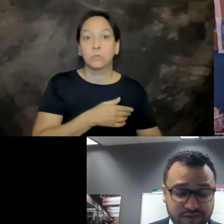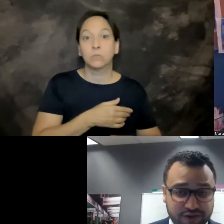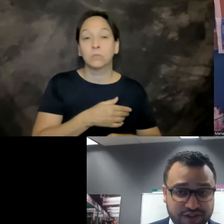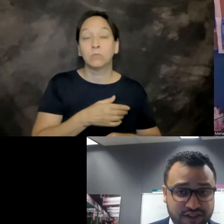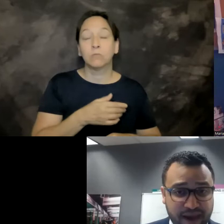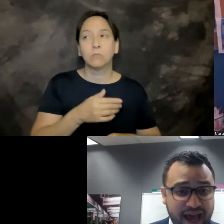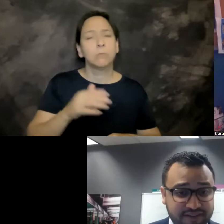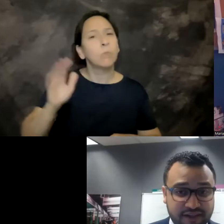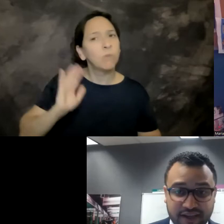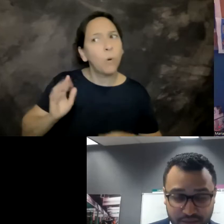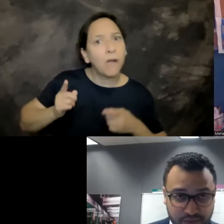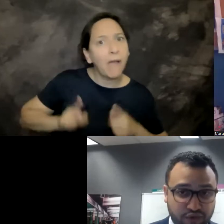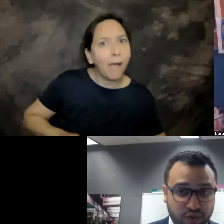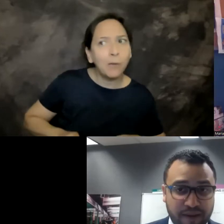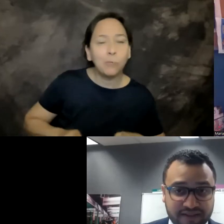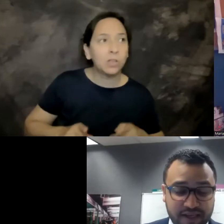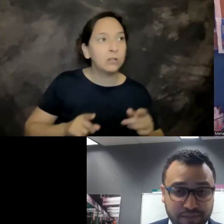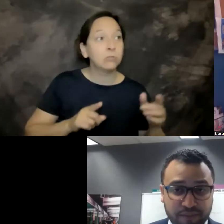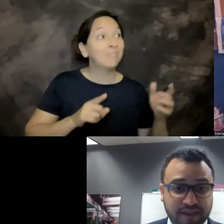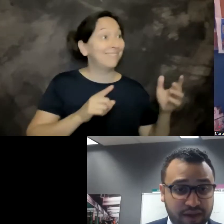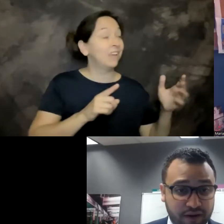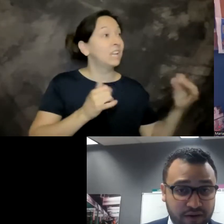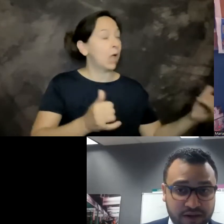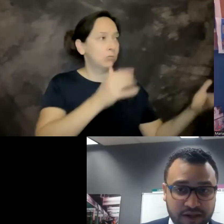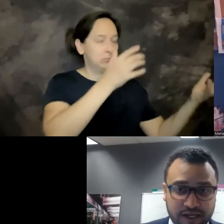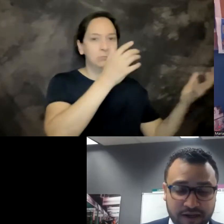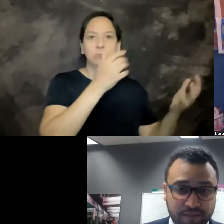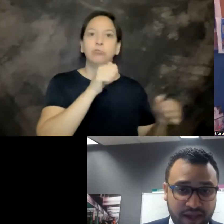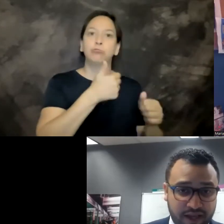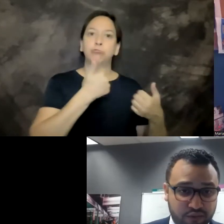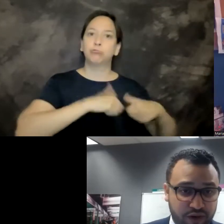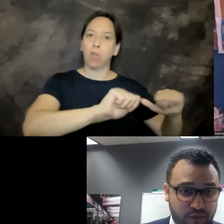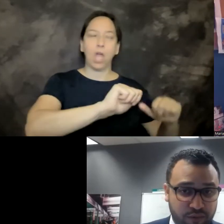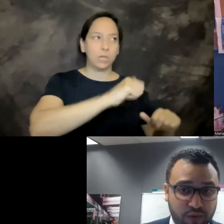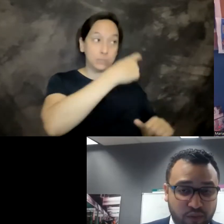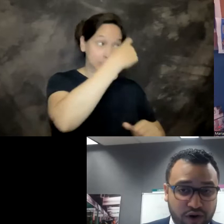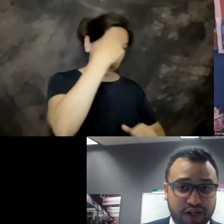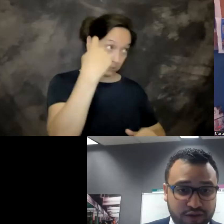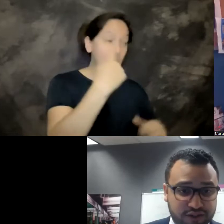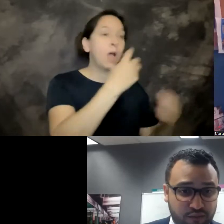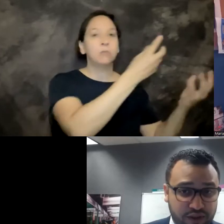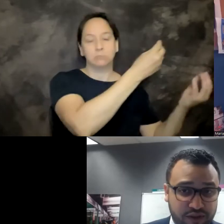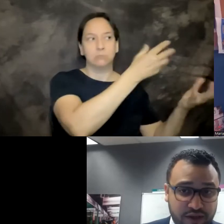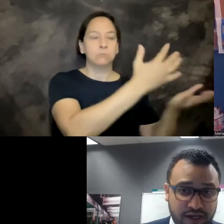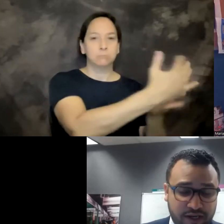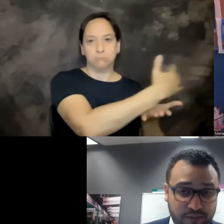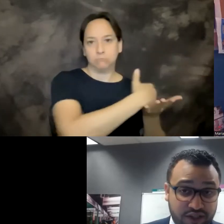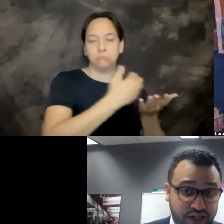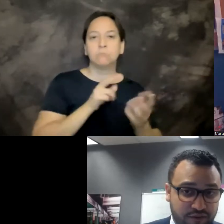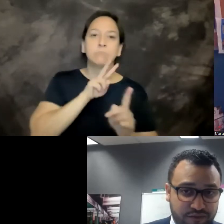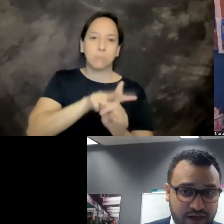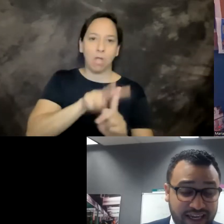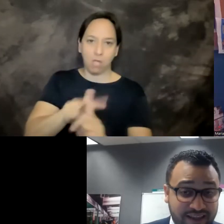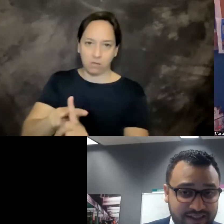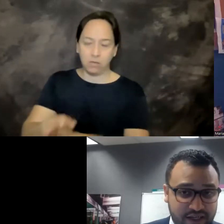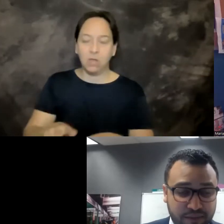previous diversions in the past, and we will do our best to implement them here. And we will be working closely with the